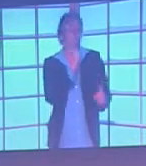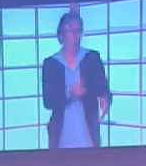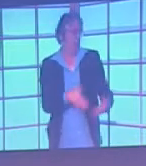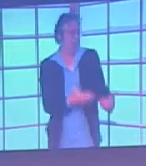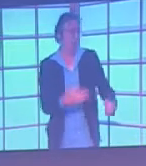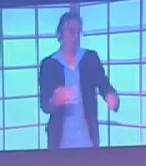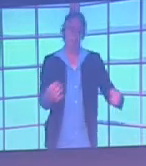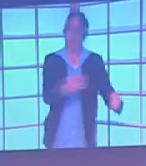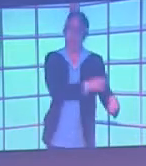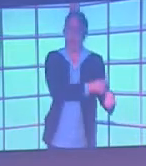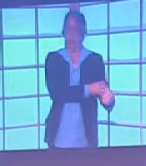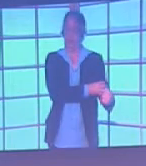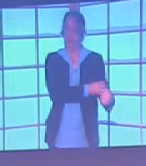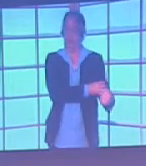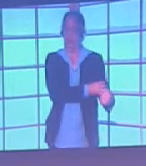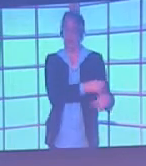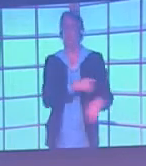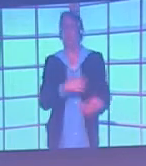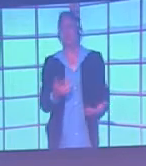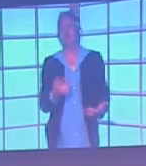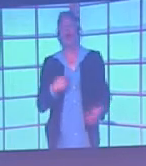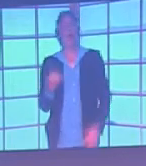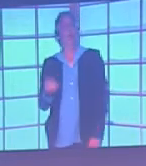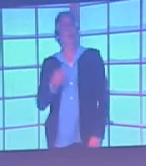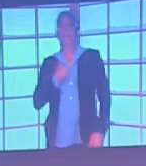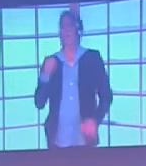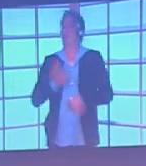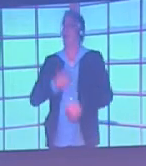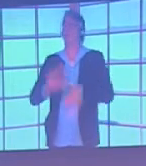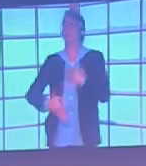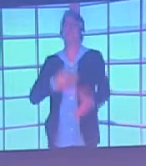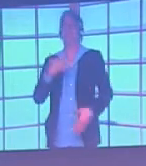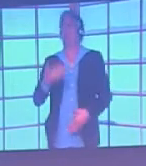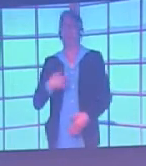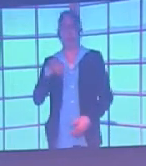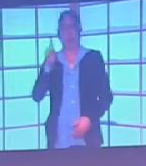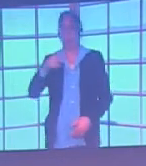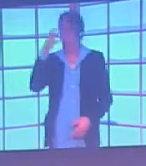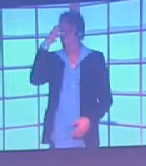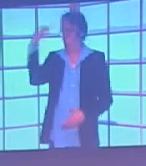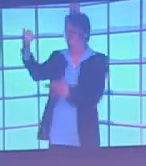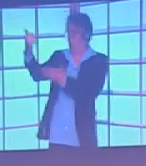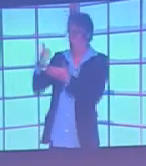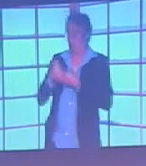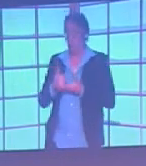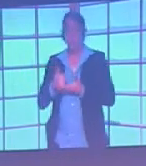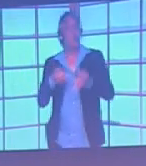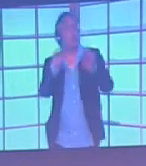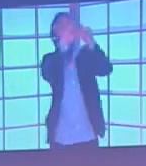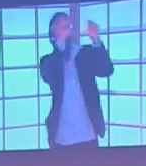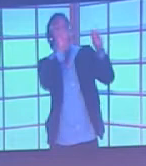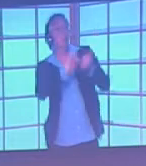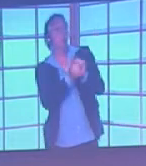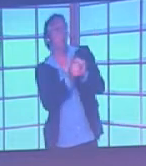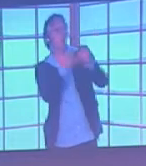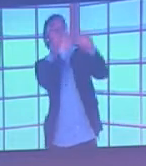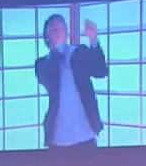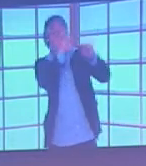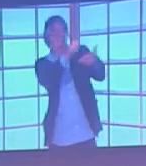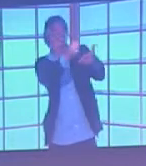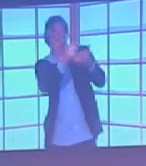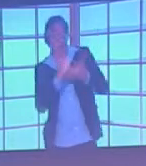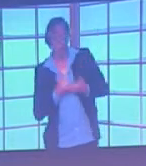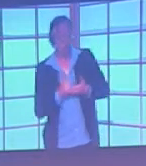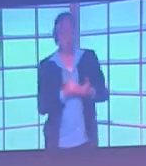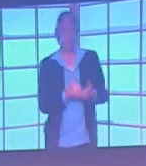own. We need the support of the clubs, the federations, governments. We need support from every quarter.